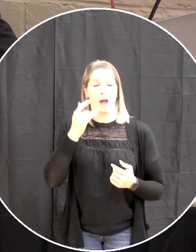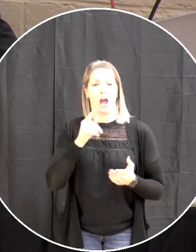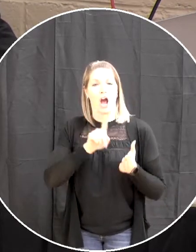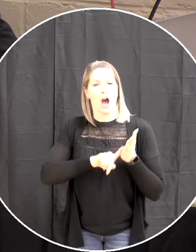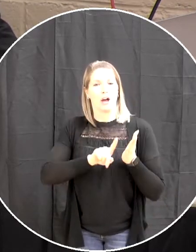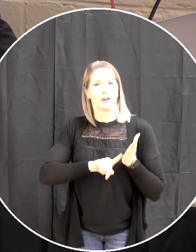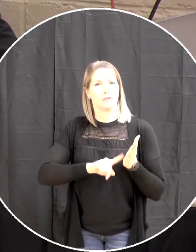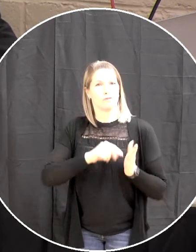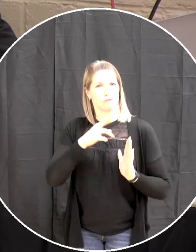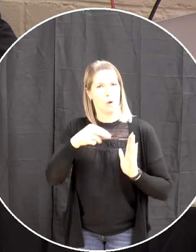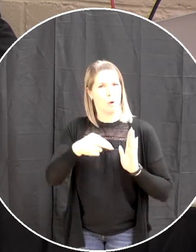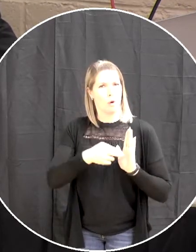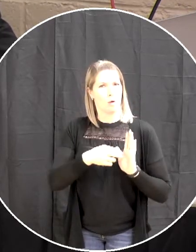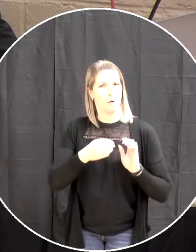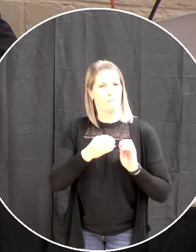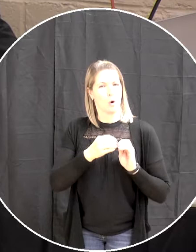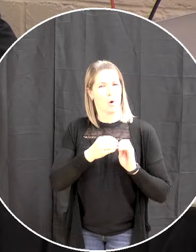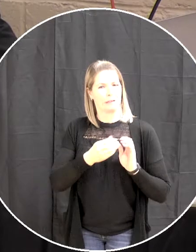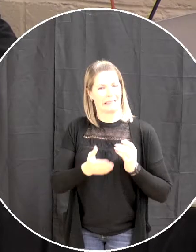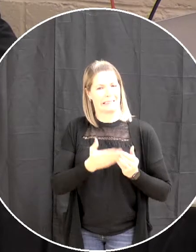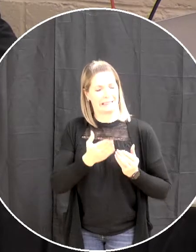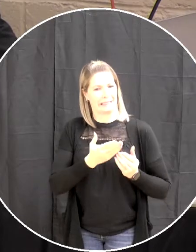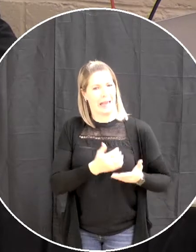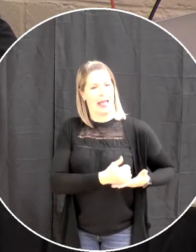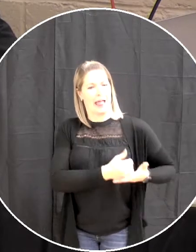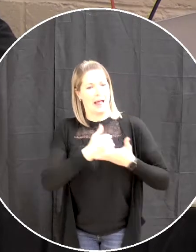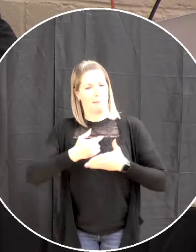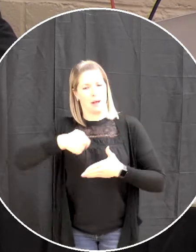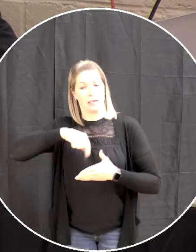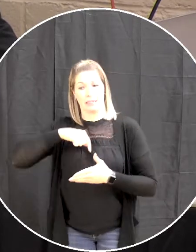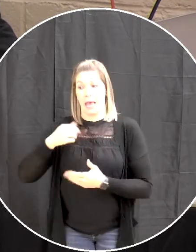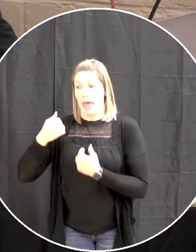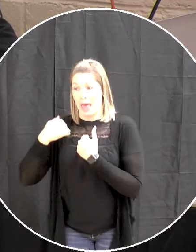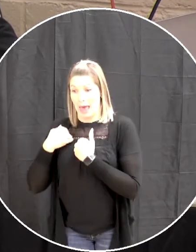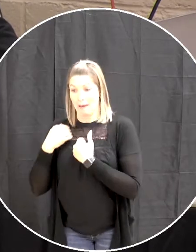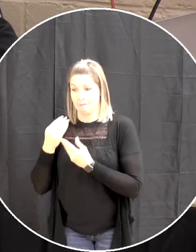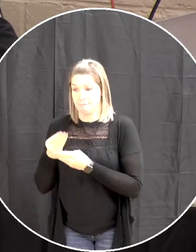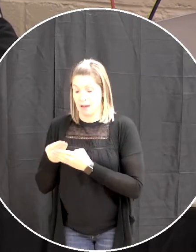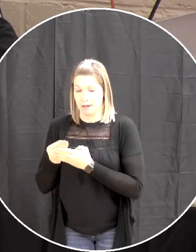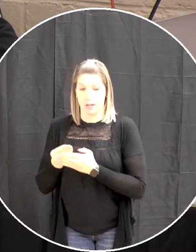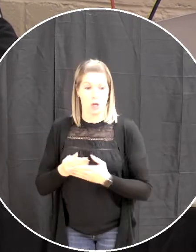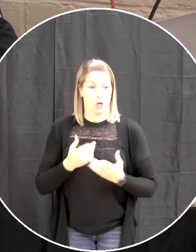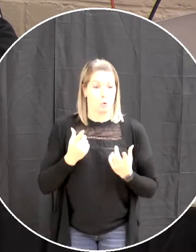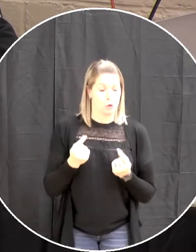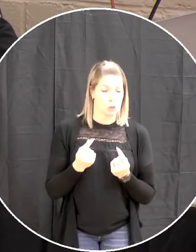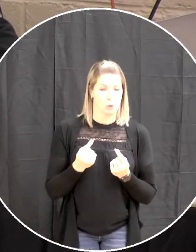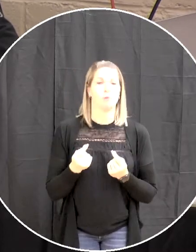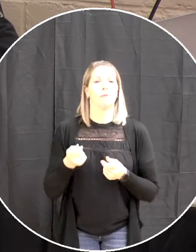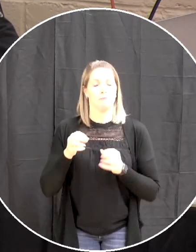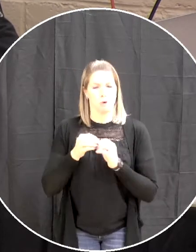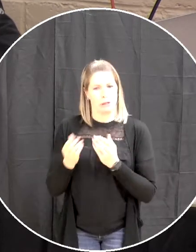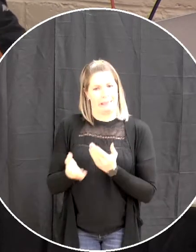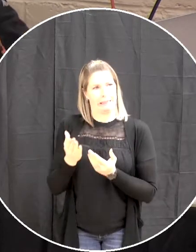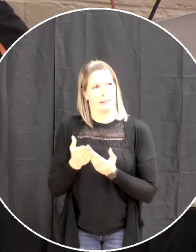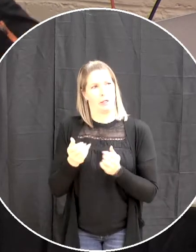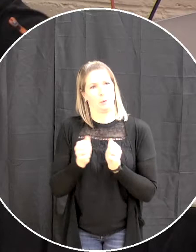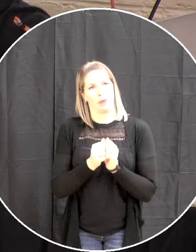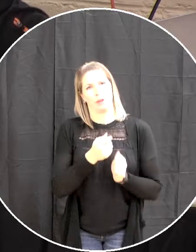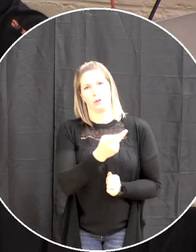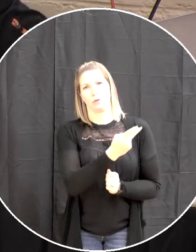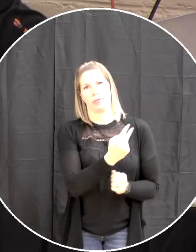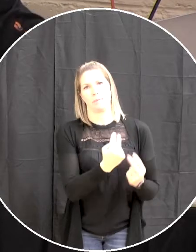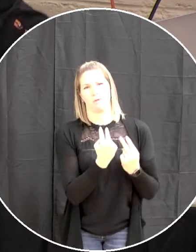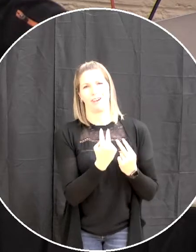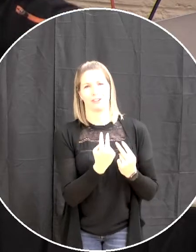as our life to make sure that we can track and do all the assets. So that's a good thing, and we'll see that coming on stream over the next year. So